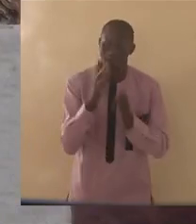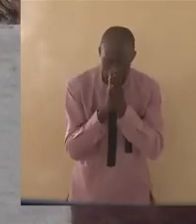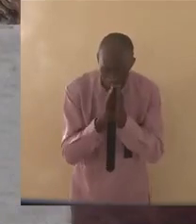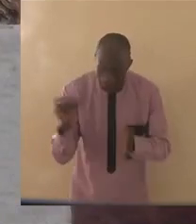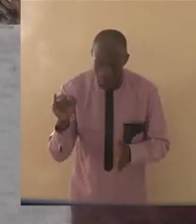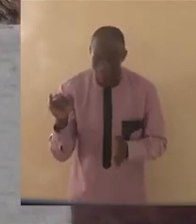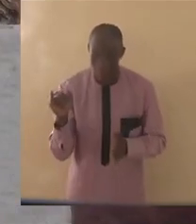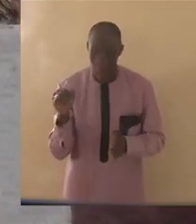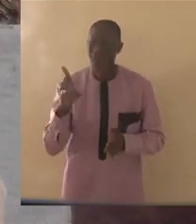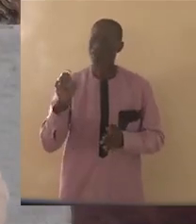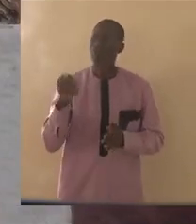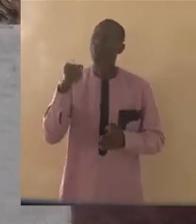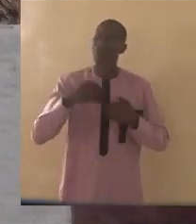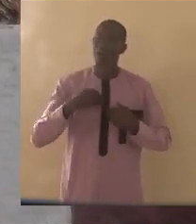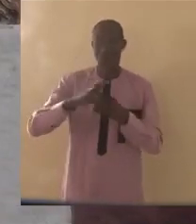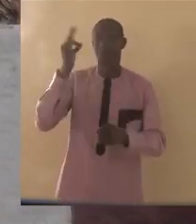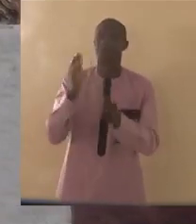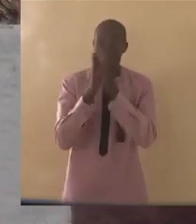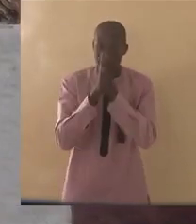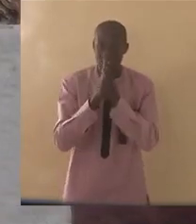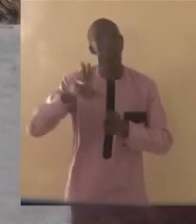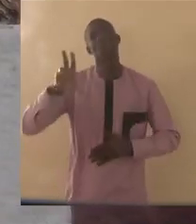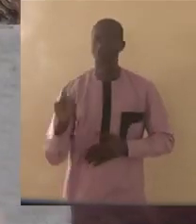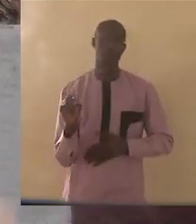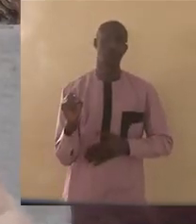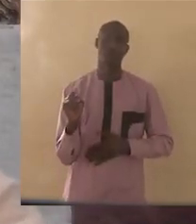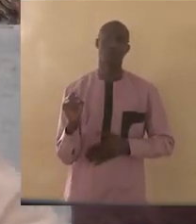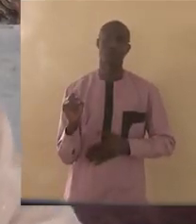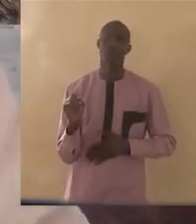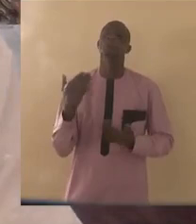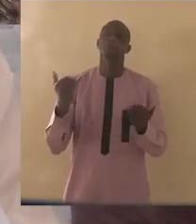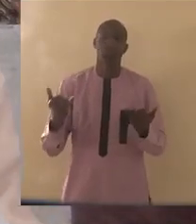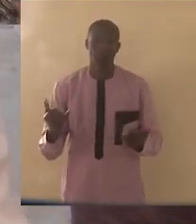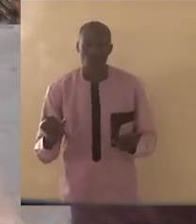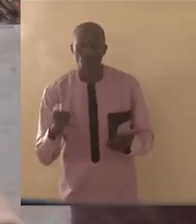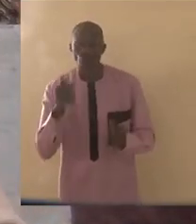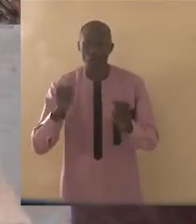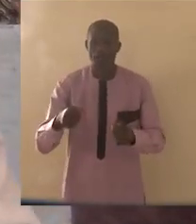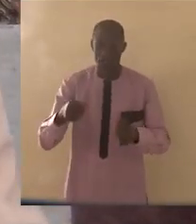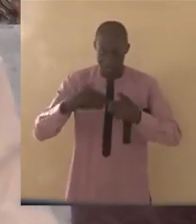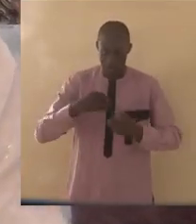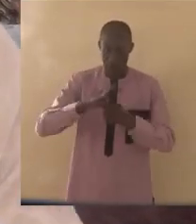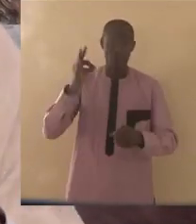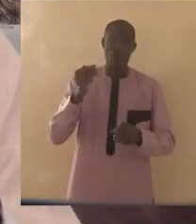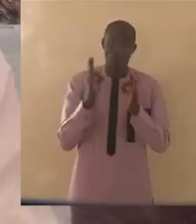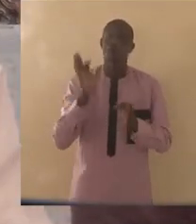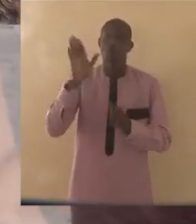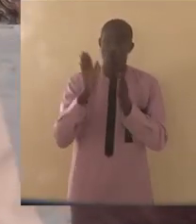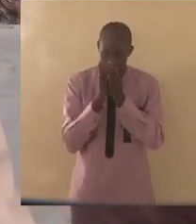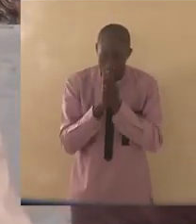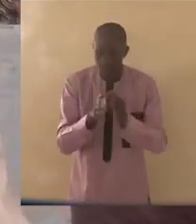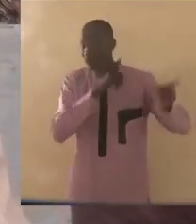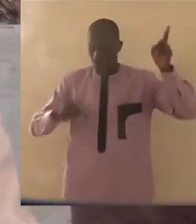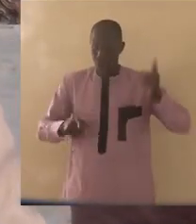praying. Do you have the spirit of prayer? No. Now, you can have the spirit of prayer if your prayer